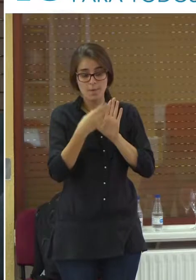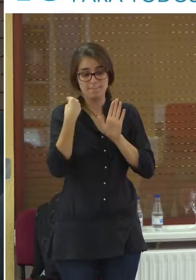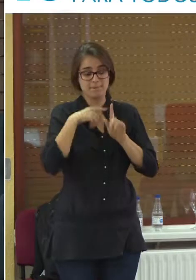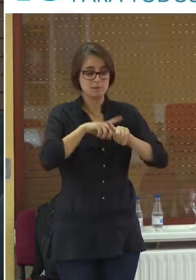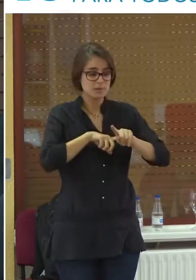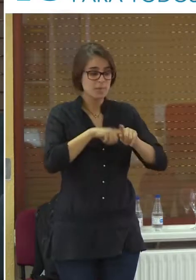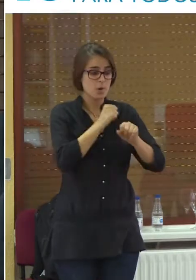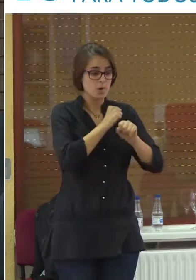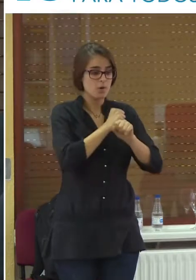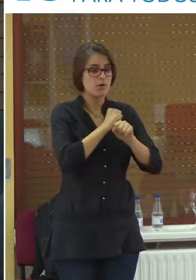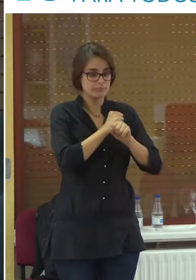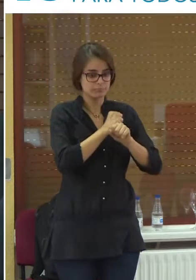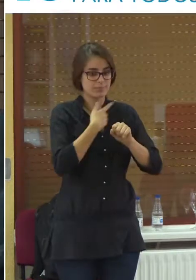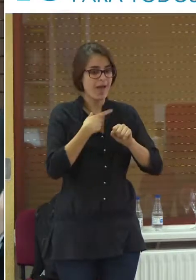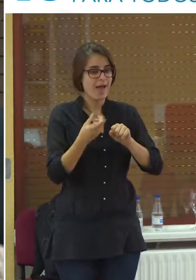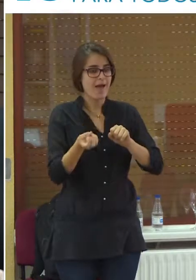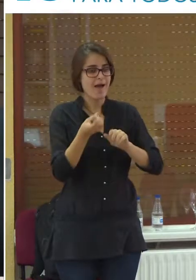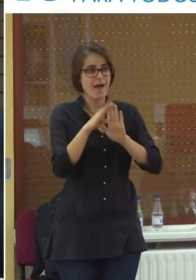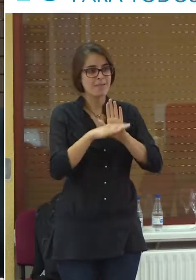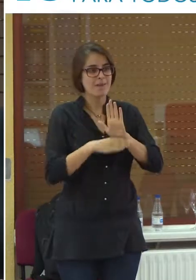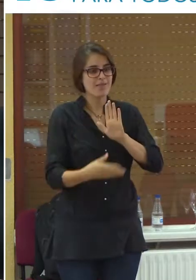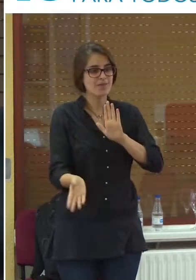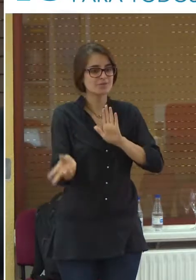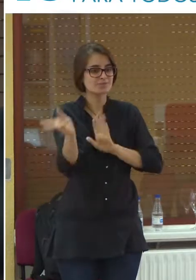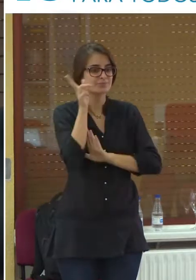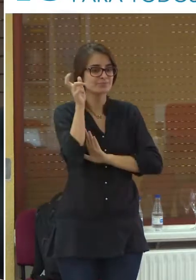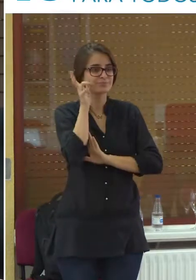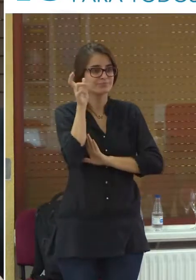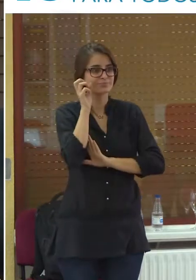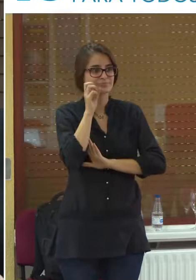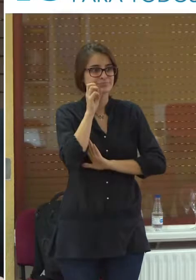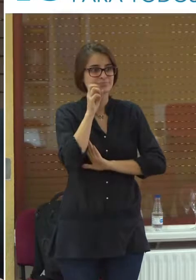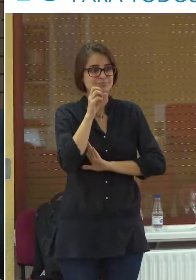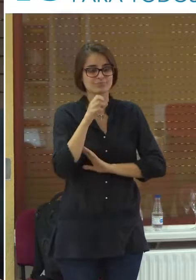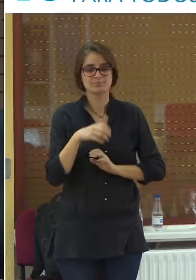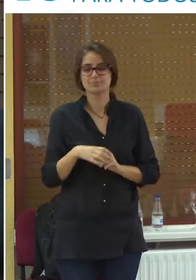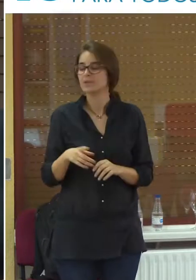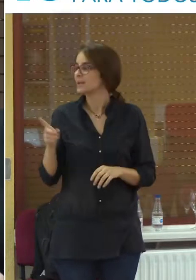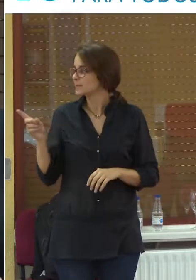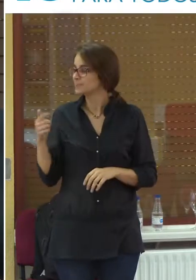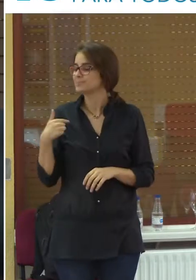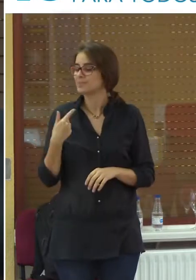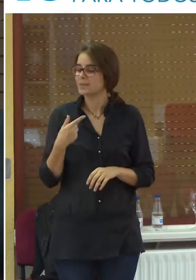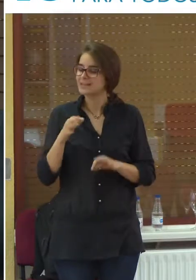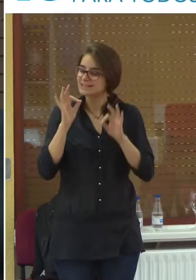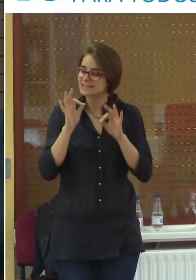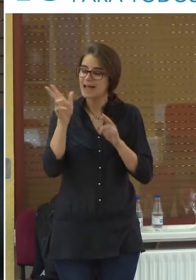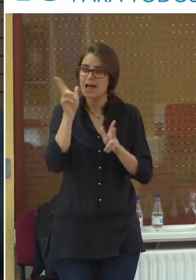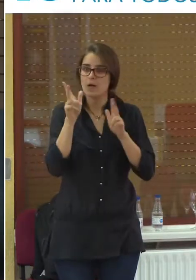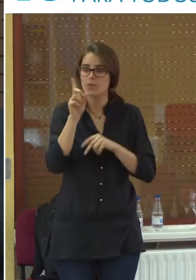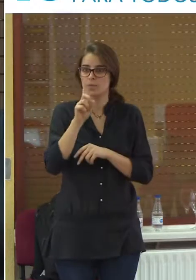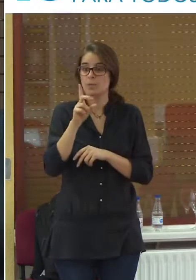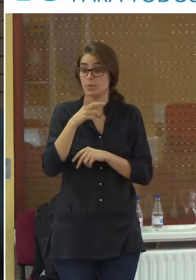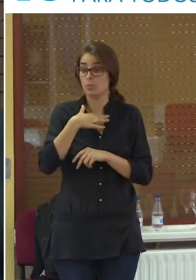audio, so that yes, audio exclusively, not audio but video,